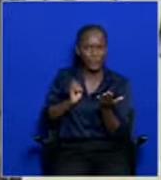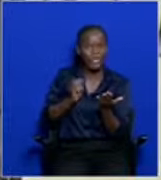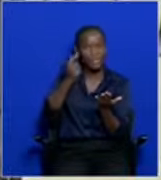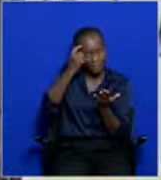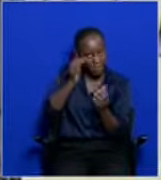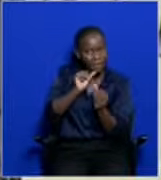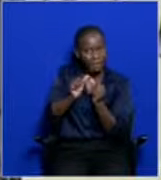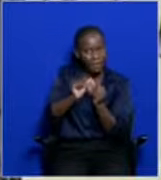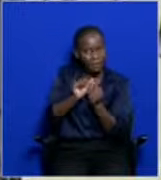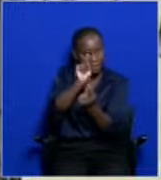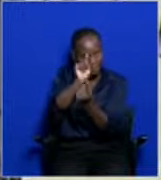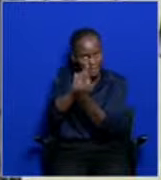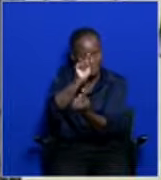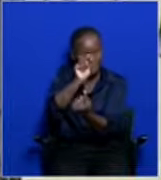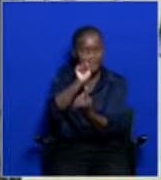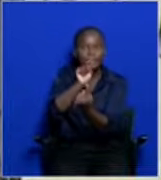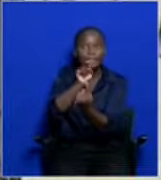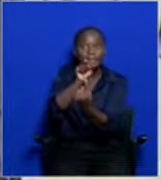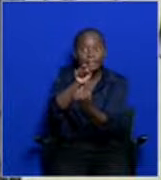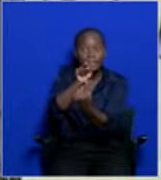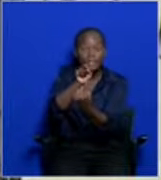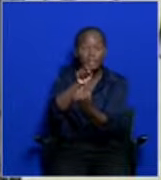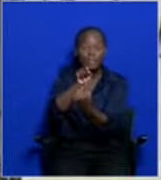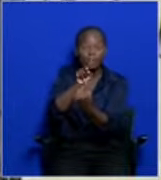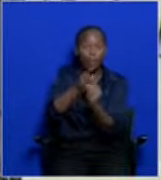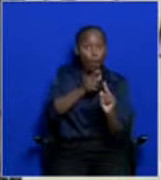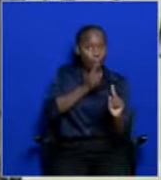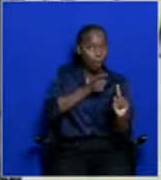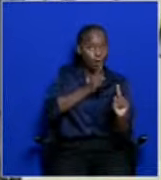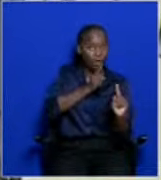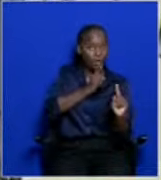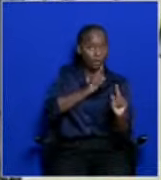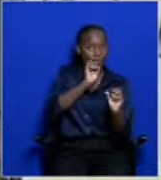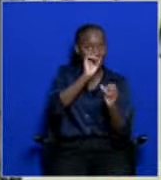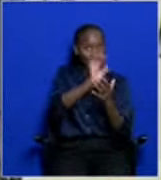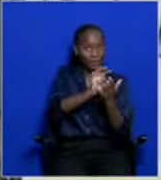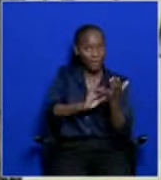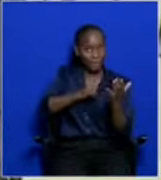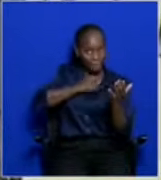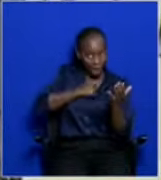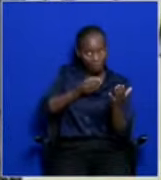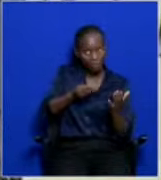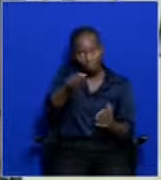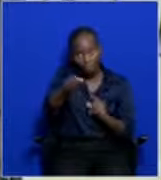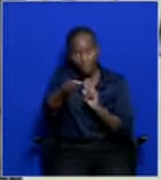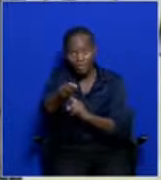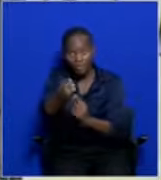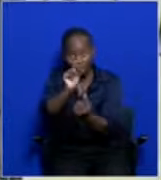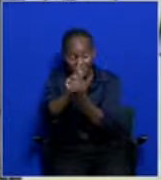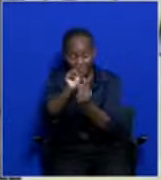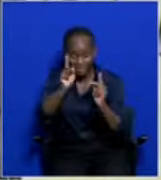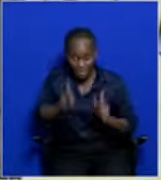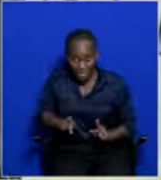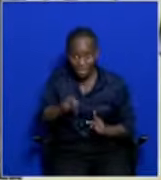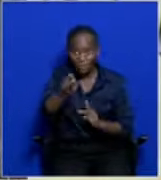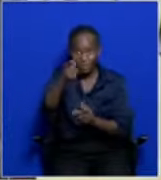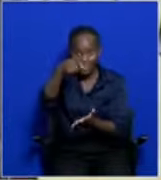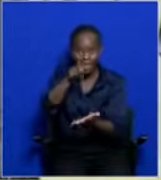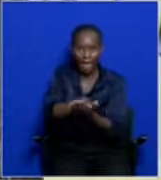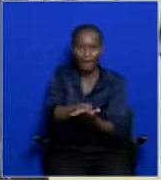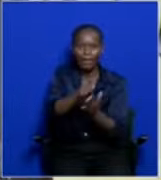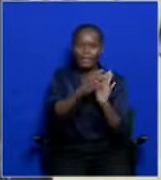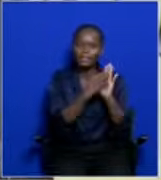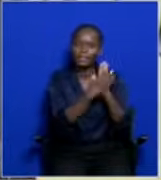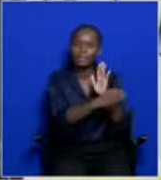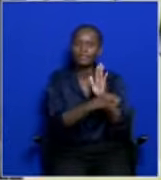warning statement in terms of Section 35 of the Constitution. So it is not a question, even